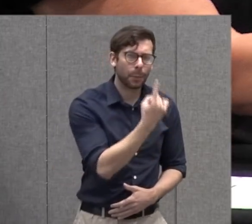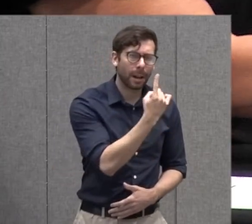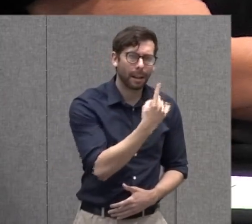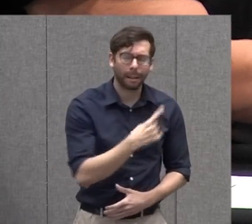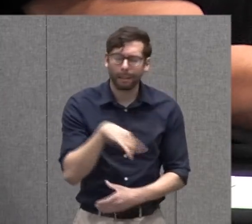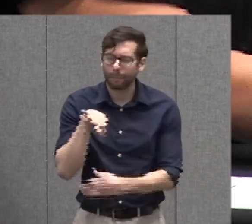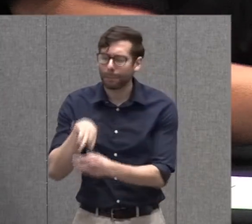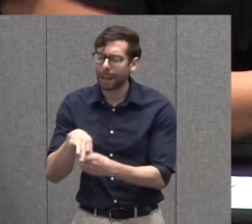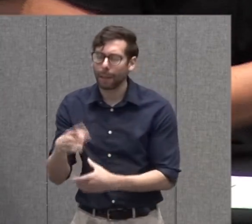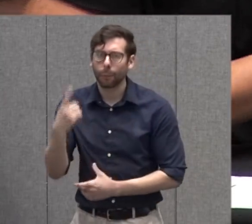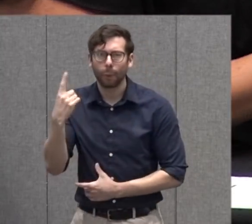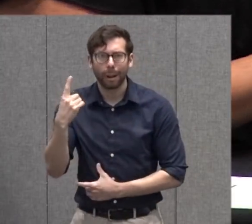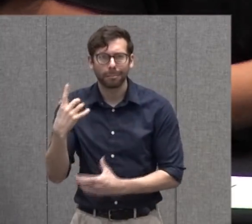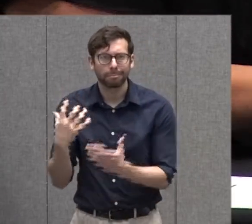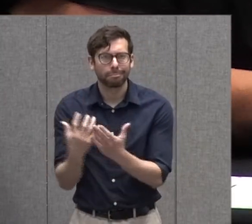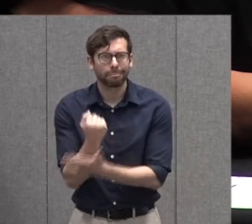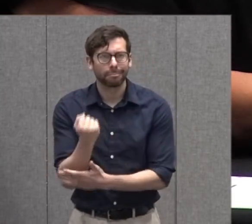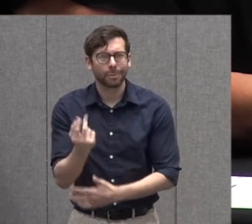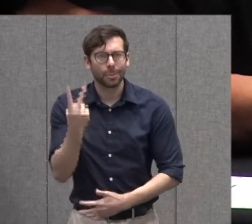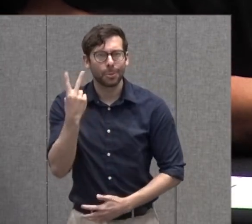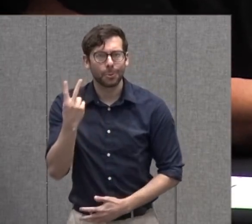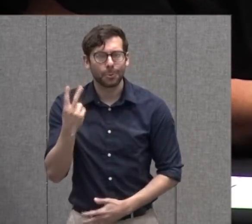two.